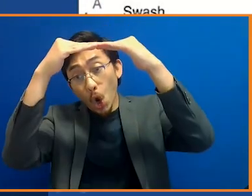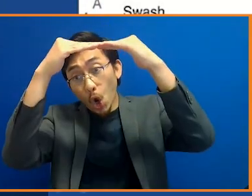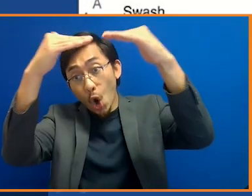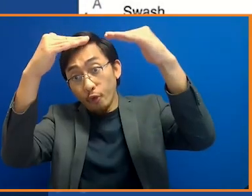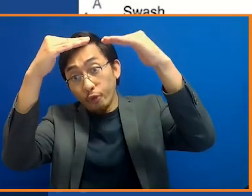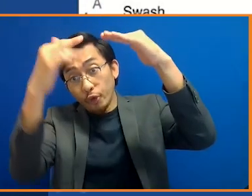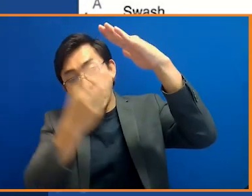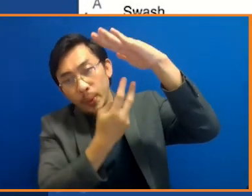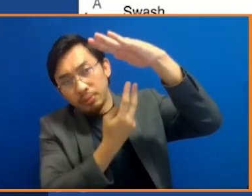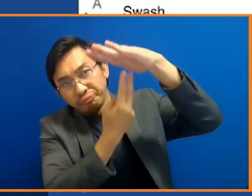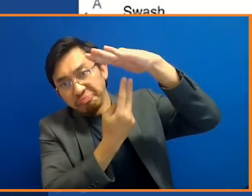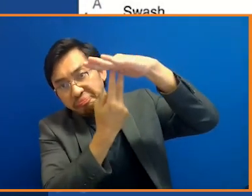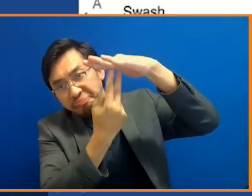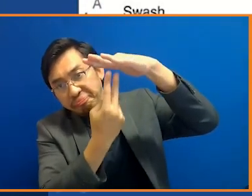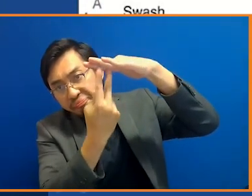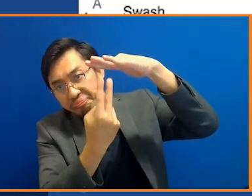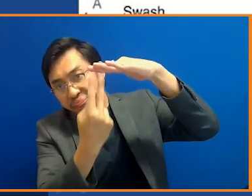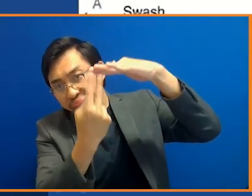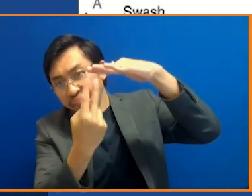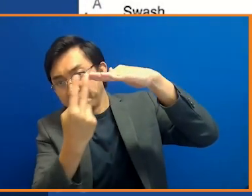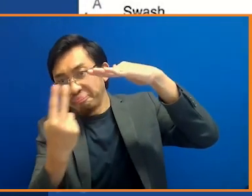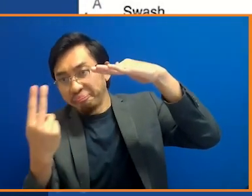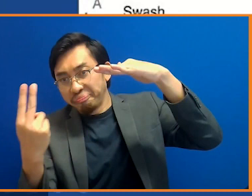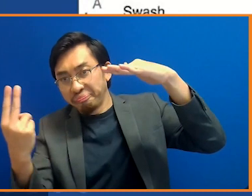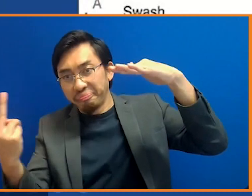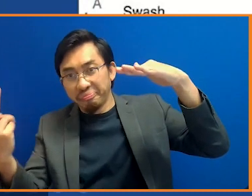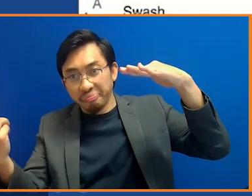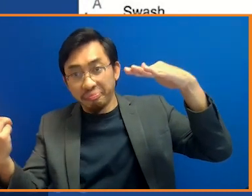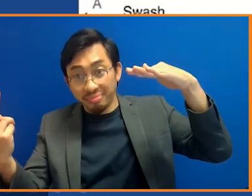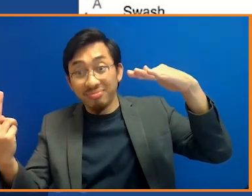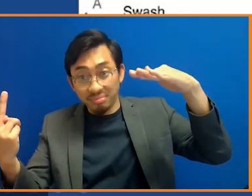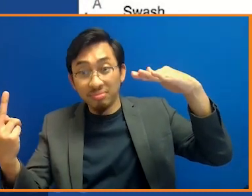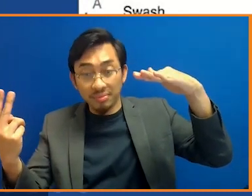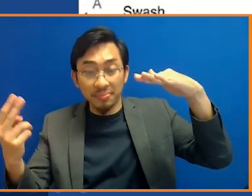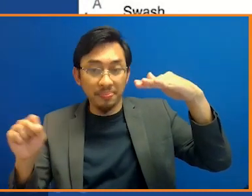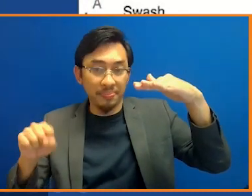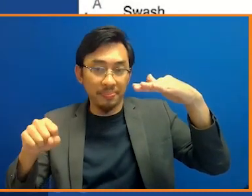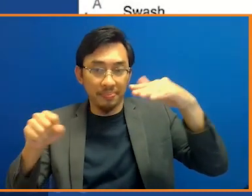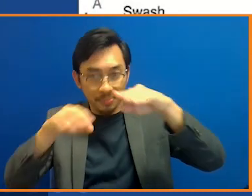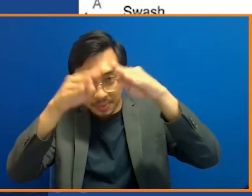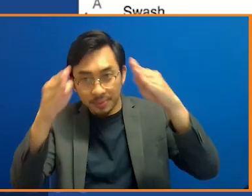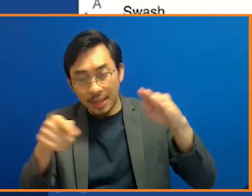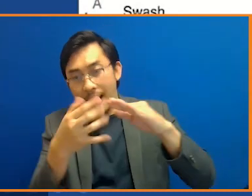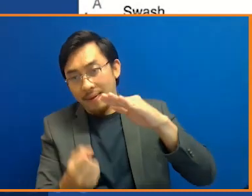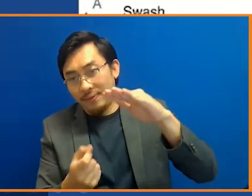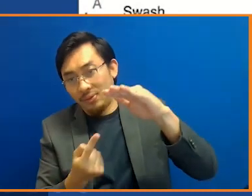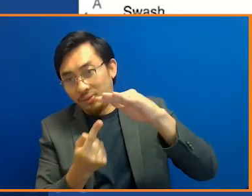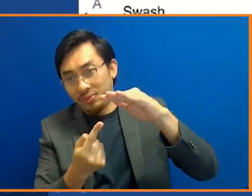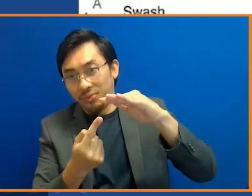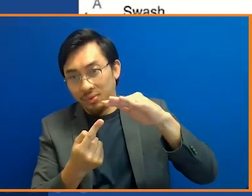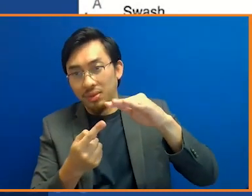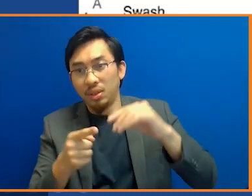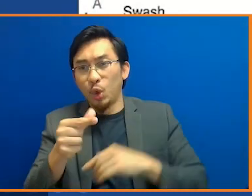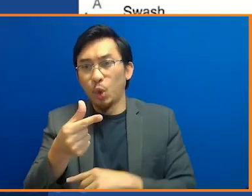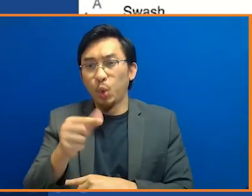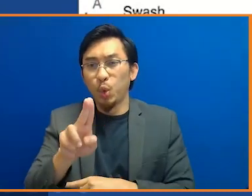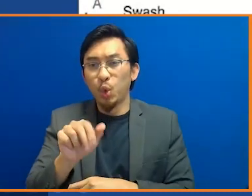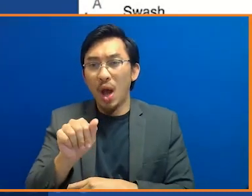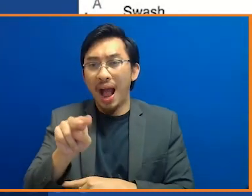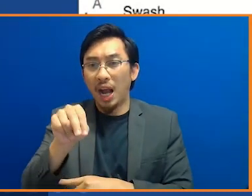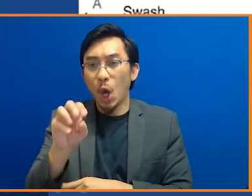hanging on the roof of the cave over here. So they dump the